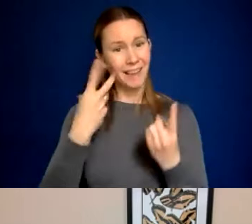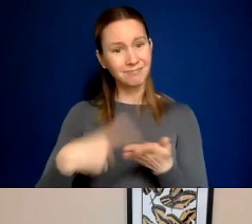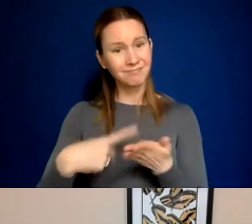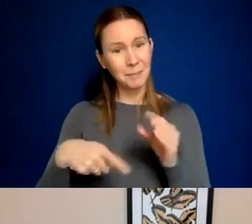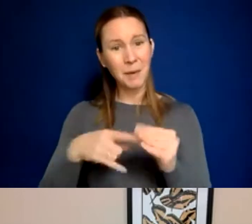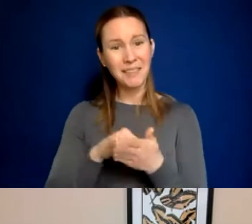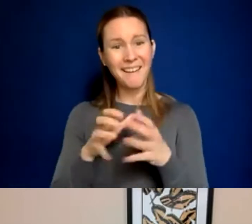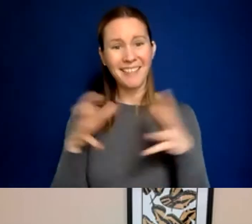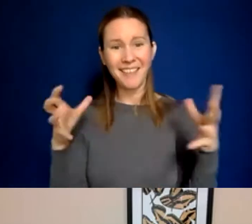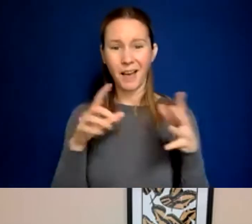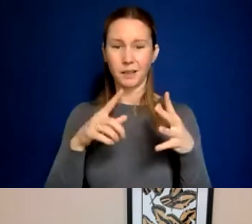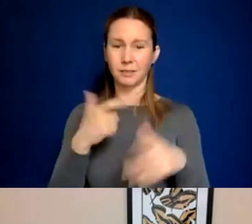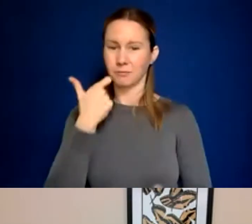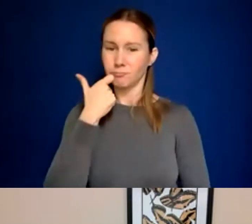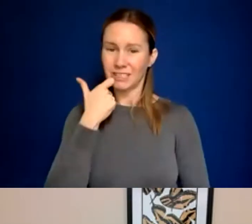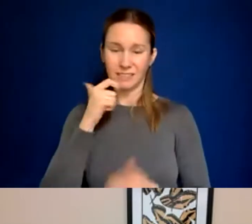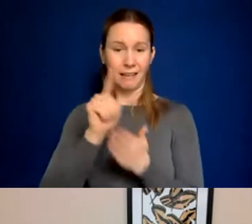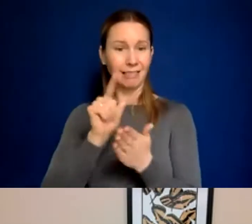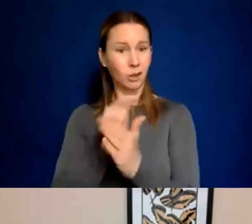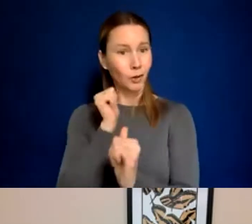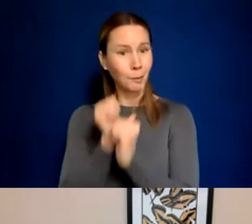on, the recent legalization.